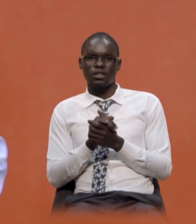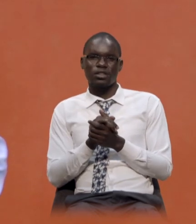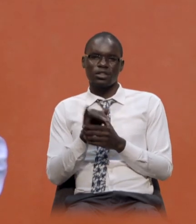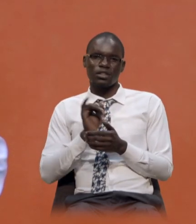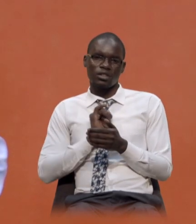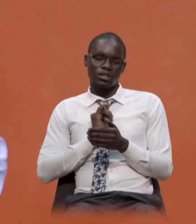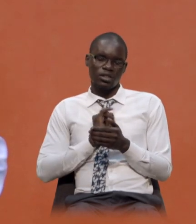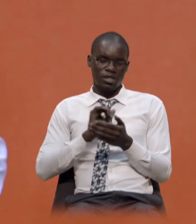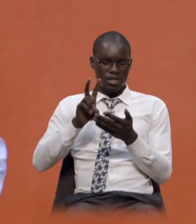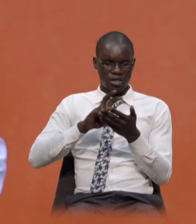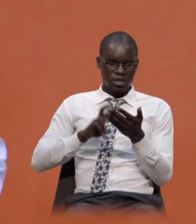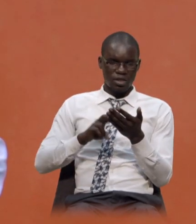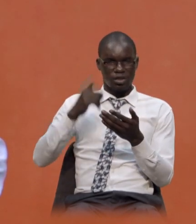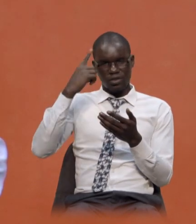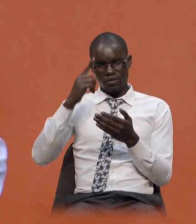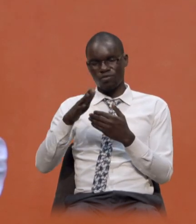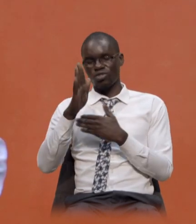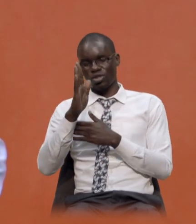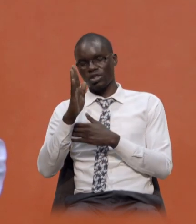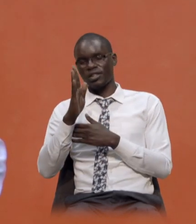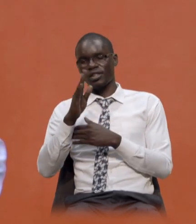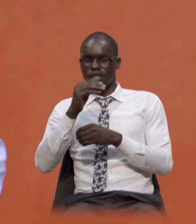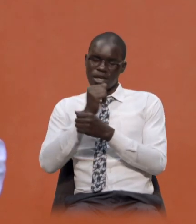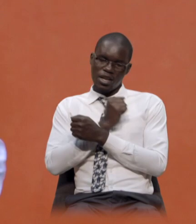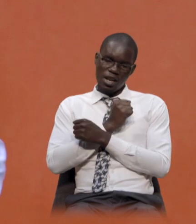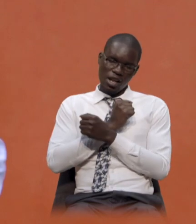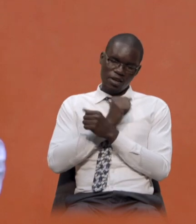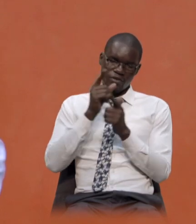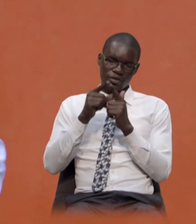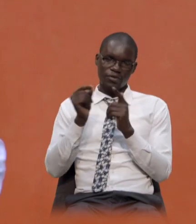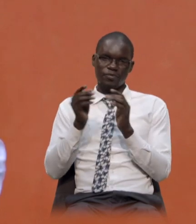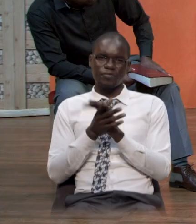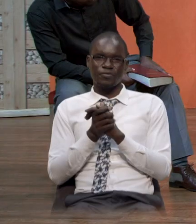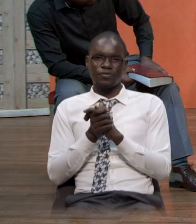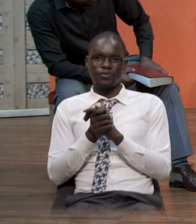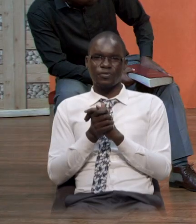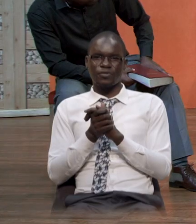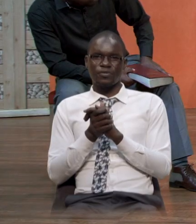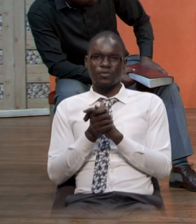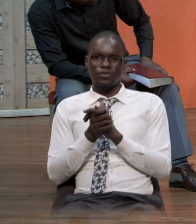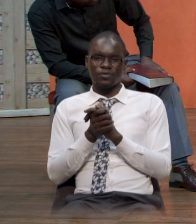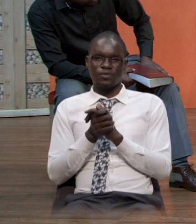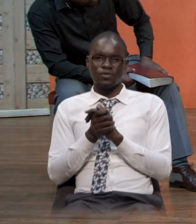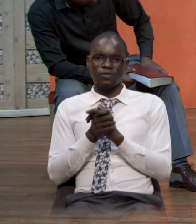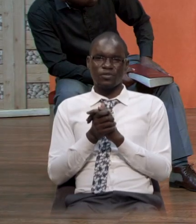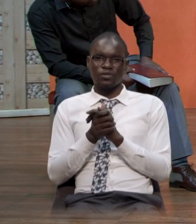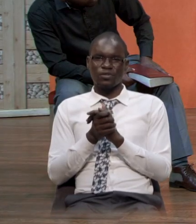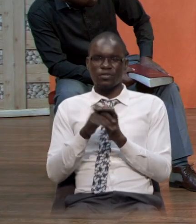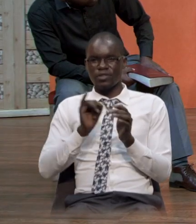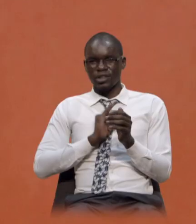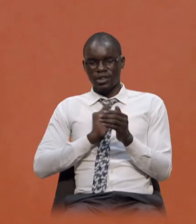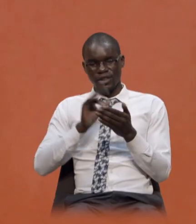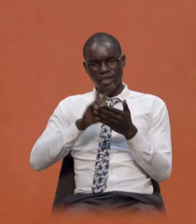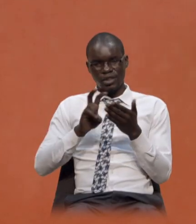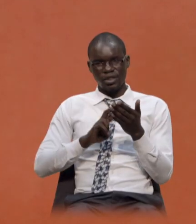I'll read, like, if I say, for God so loved the world. Yes, good people. And then another one, I'll read